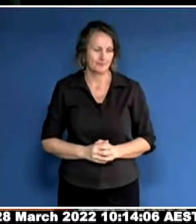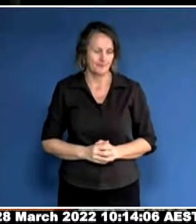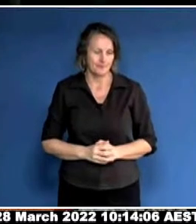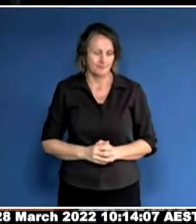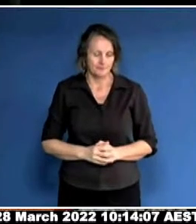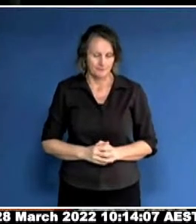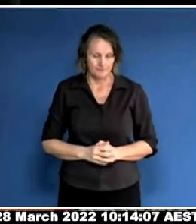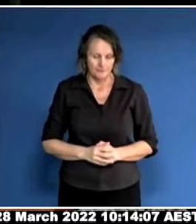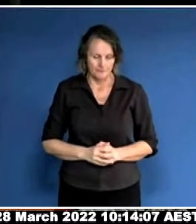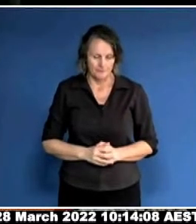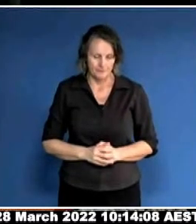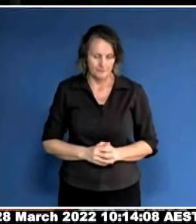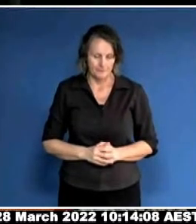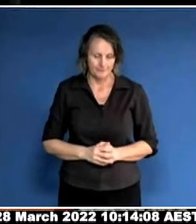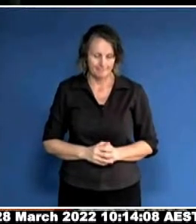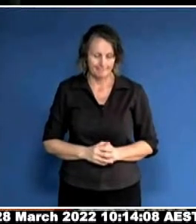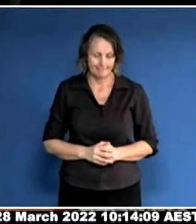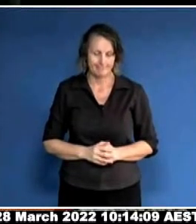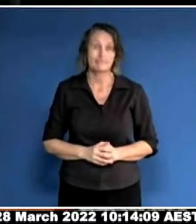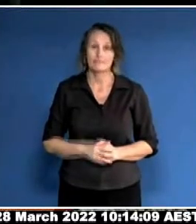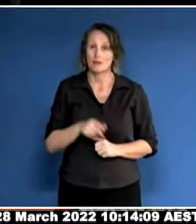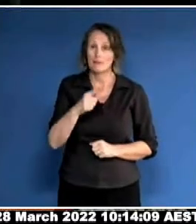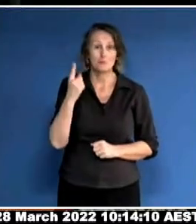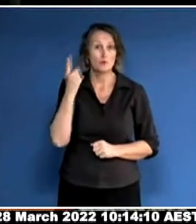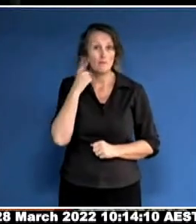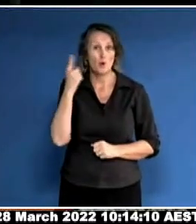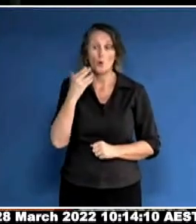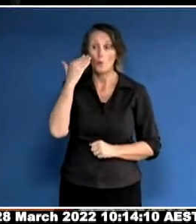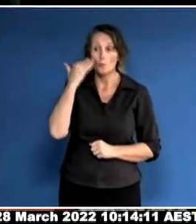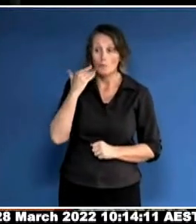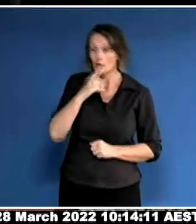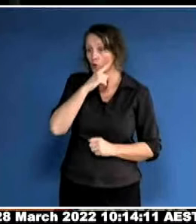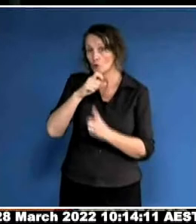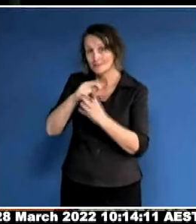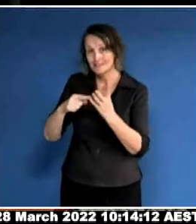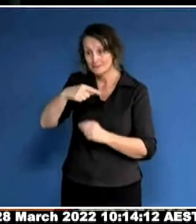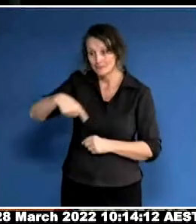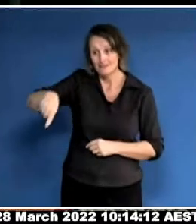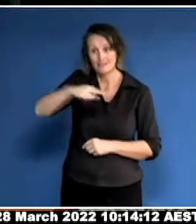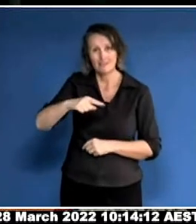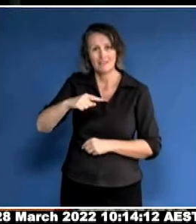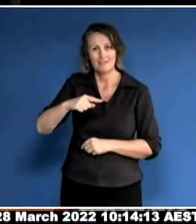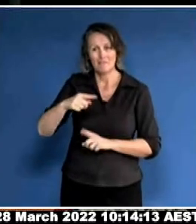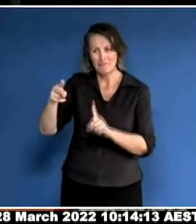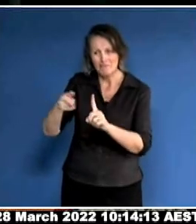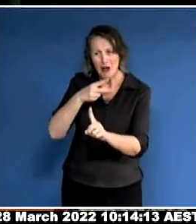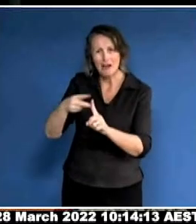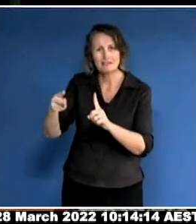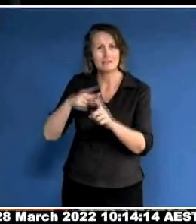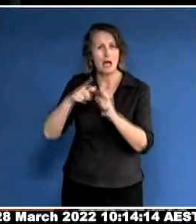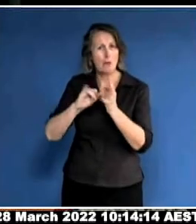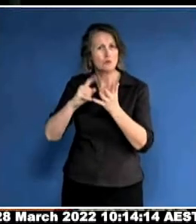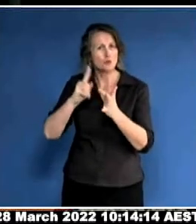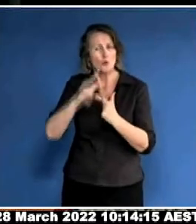Commissioners, you heard that violence and abuse of women and girls with disability is preventable. Prevention requires